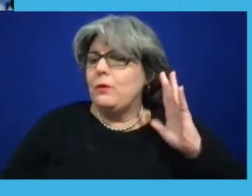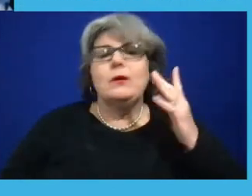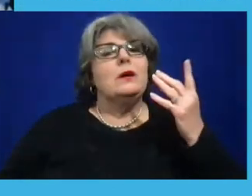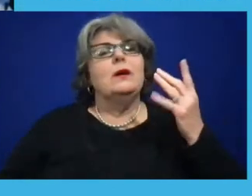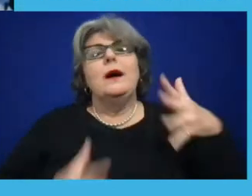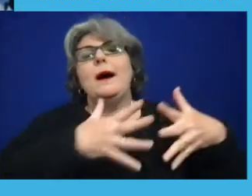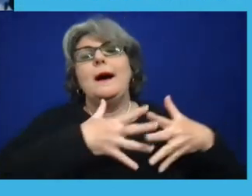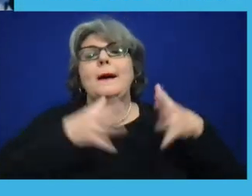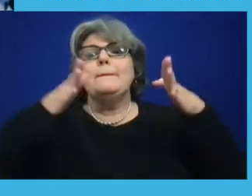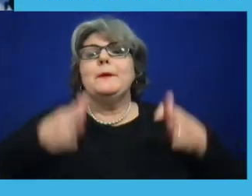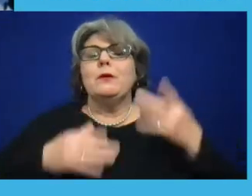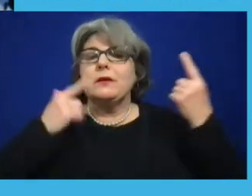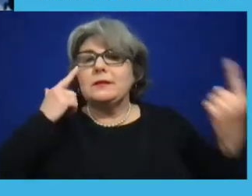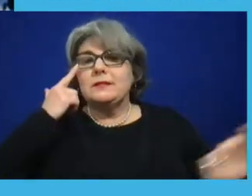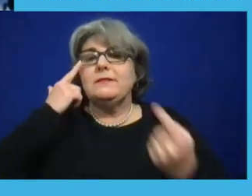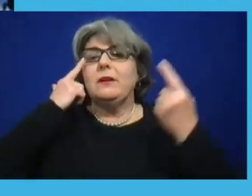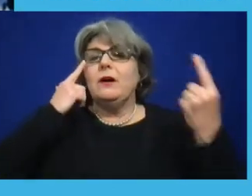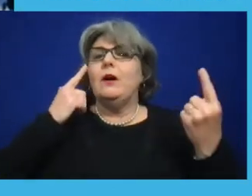this country before,